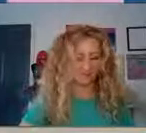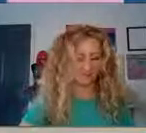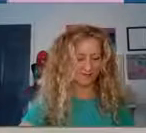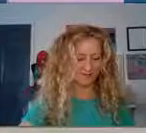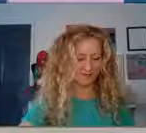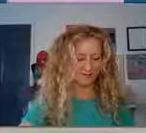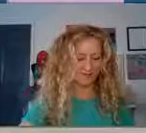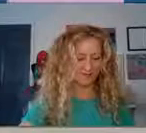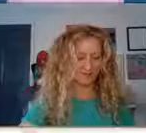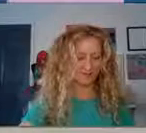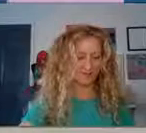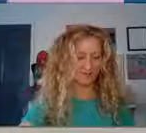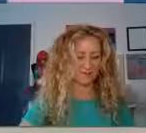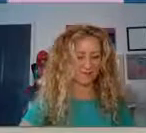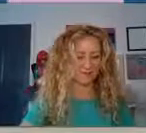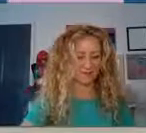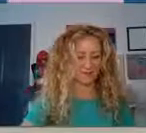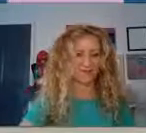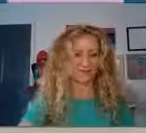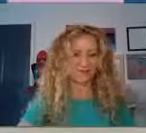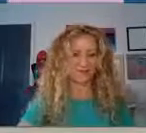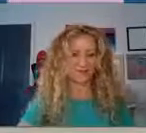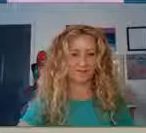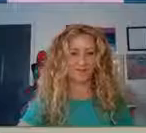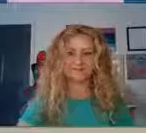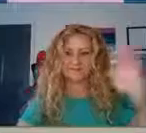another Bible adventure. Bye-bye, friends.